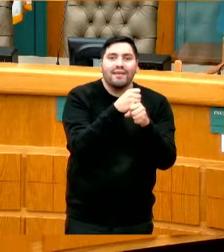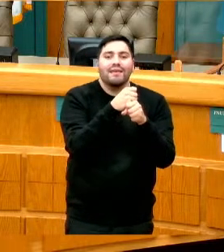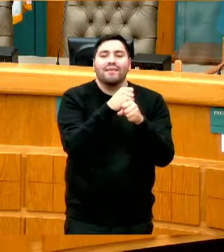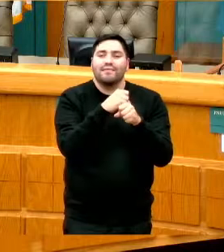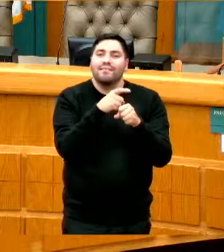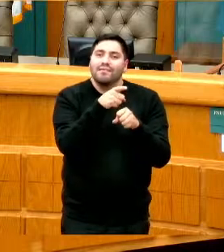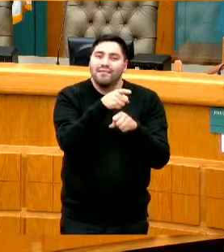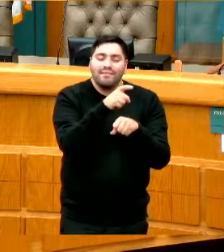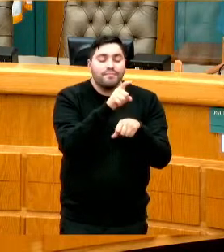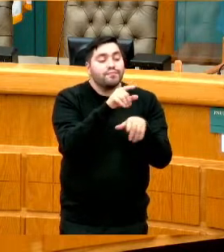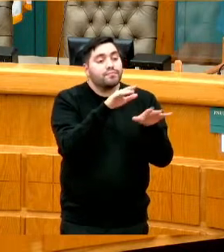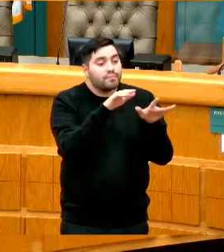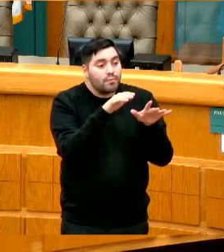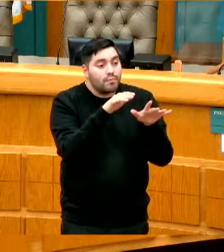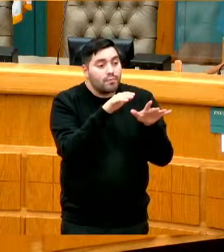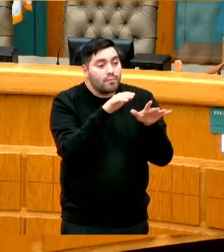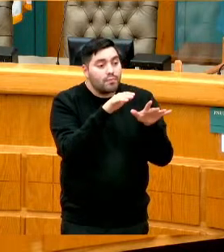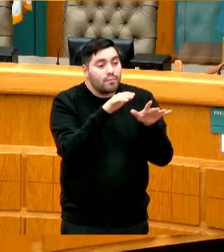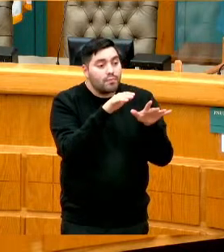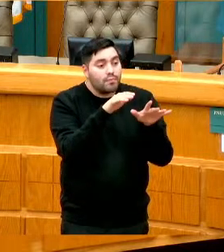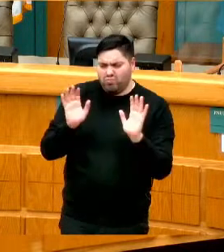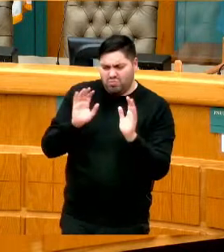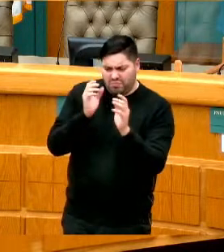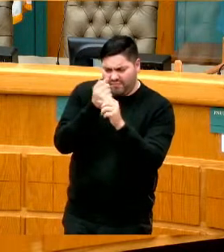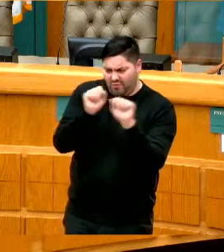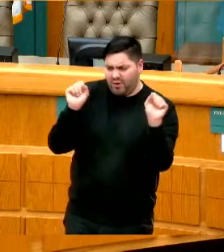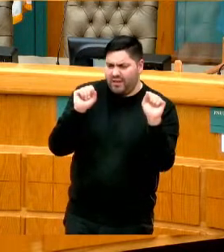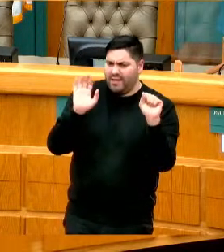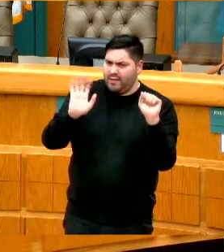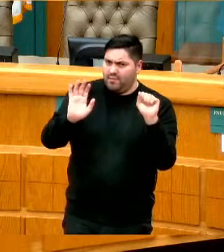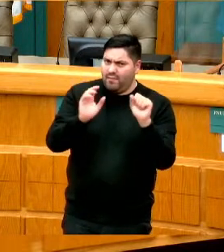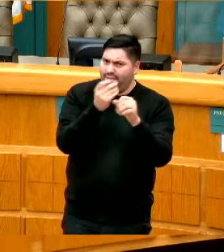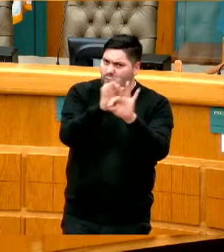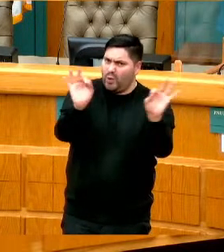Clinic, who wouldn't let us pay for the coffee for 50 people.